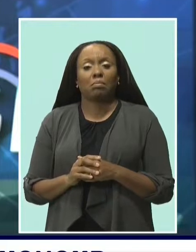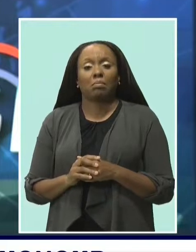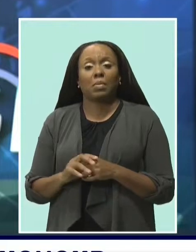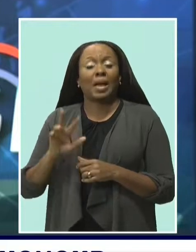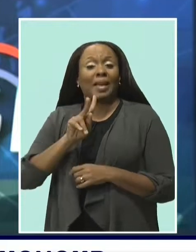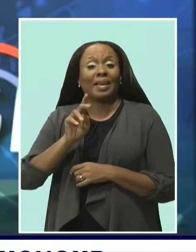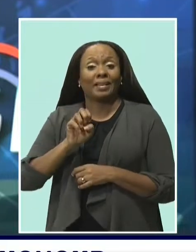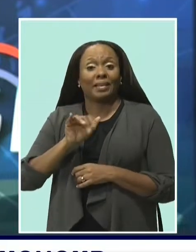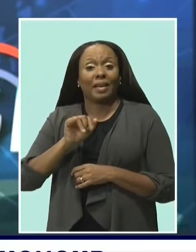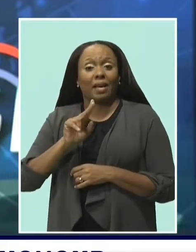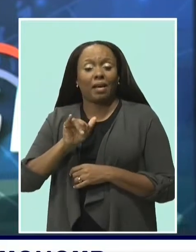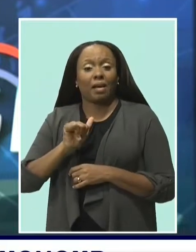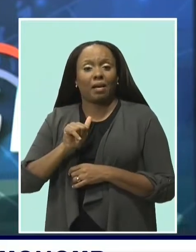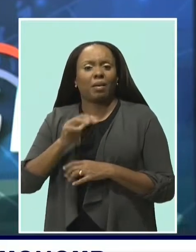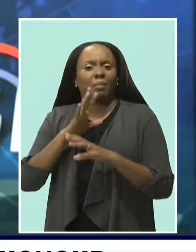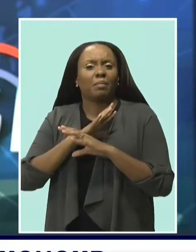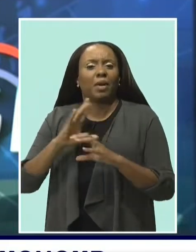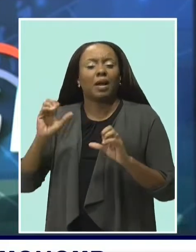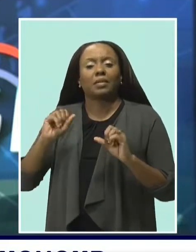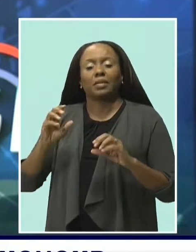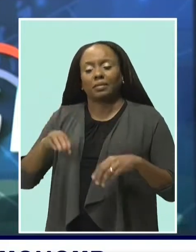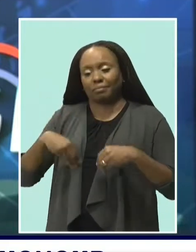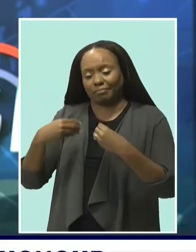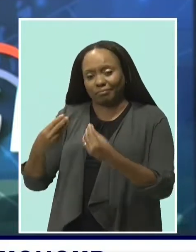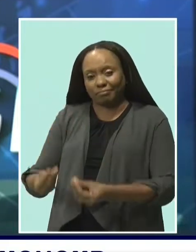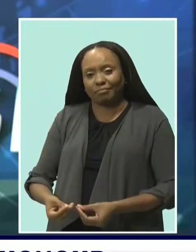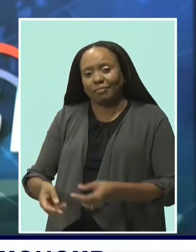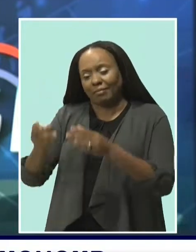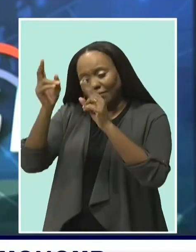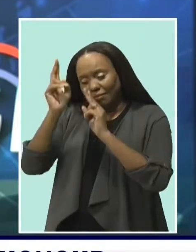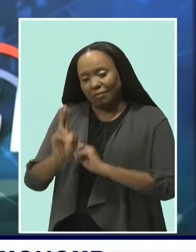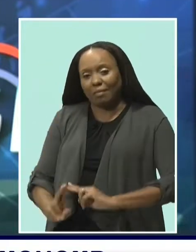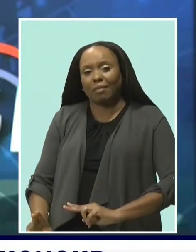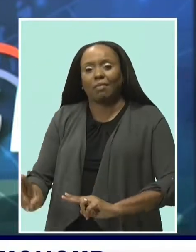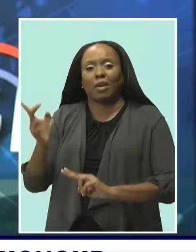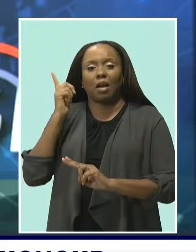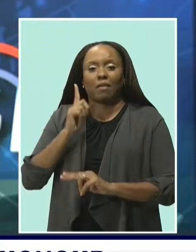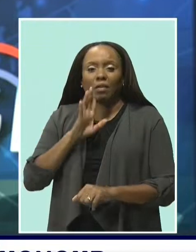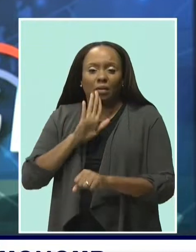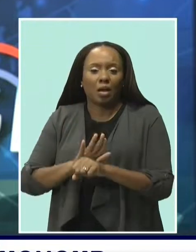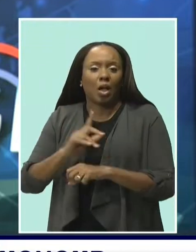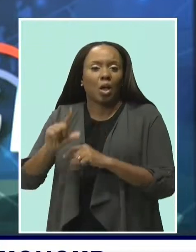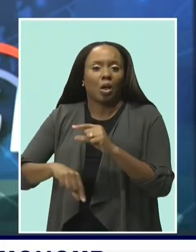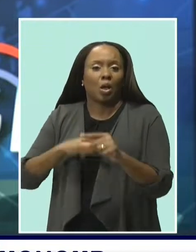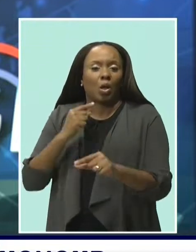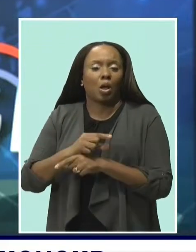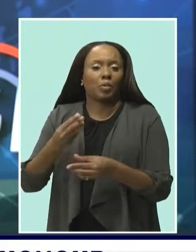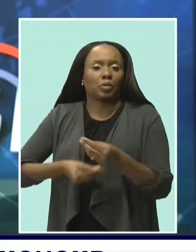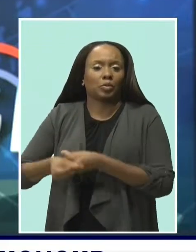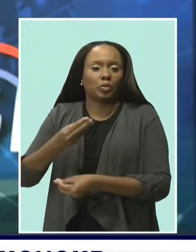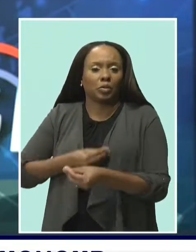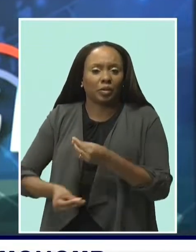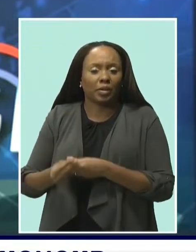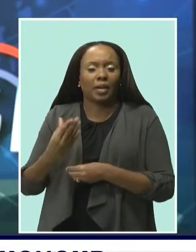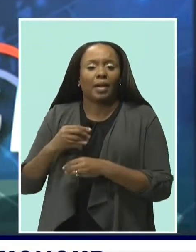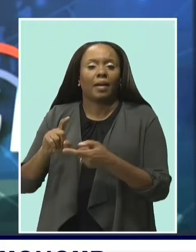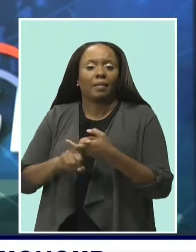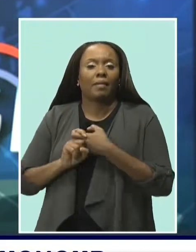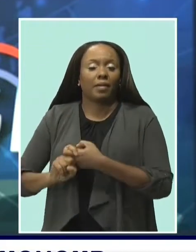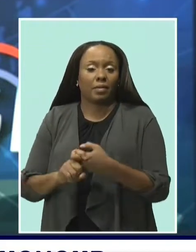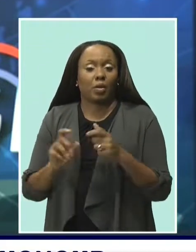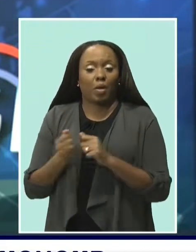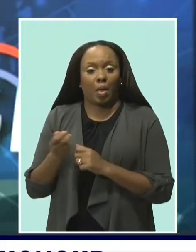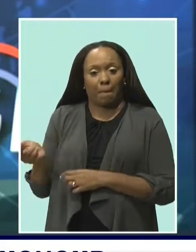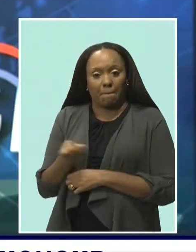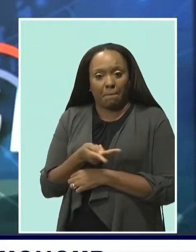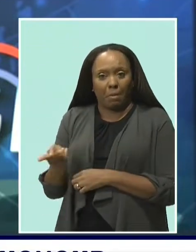was today presented with a national honor for his commitment to global trade and efforts to strengthen cooperation and friendship between the